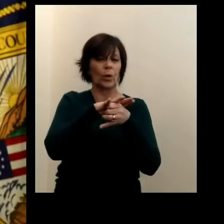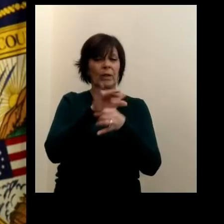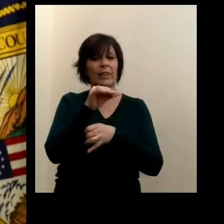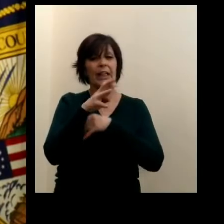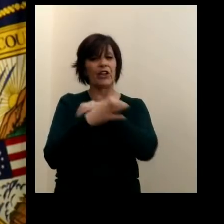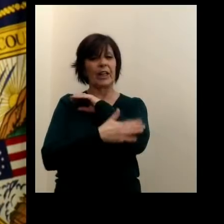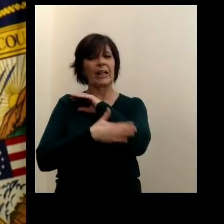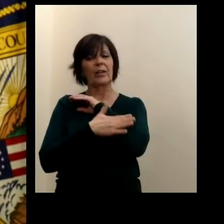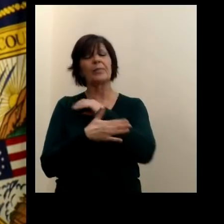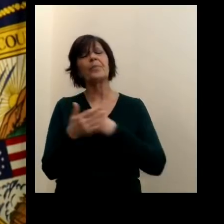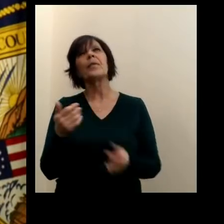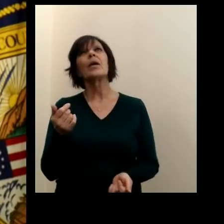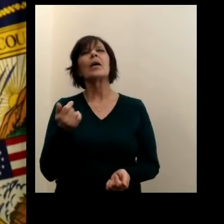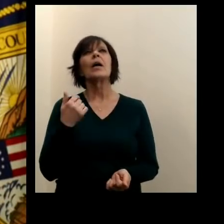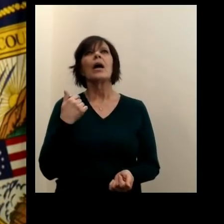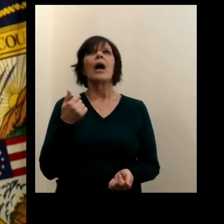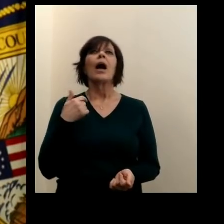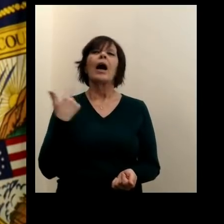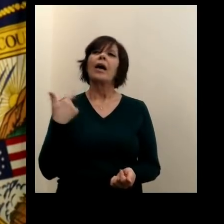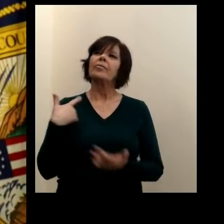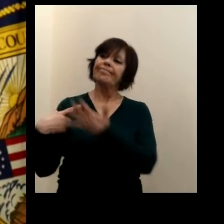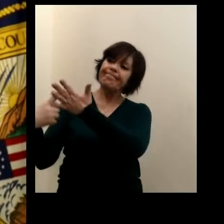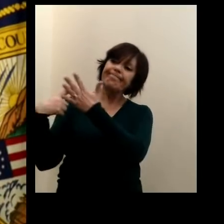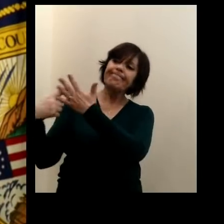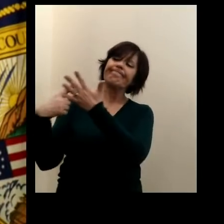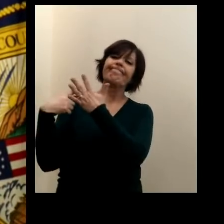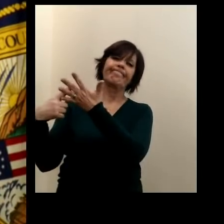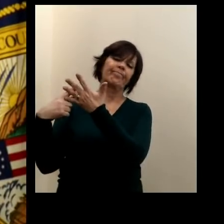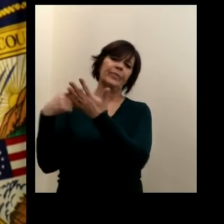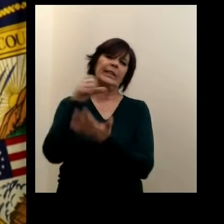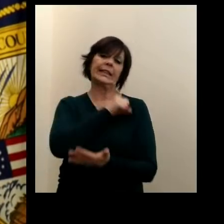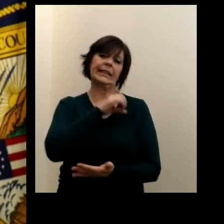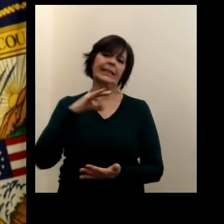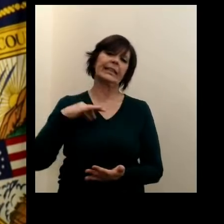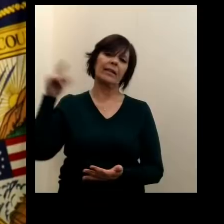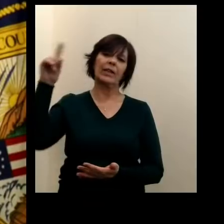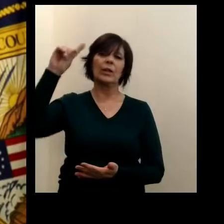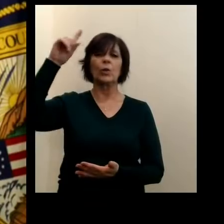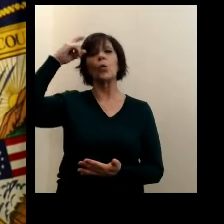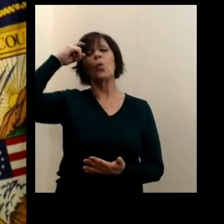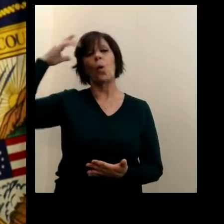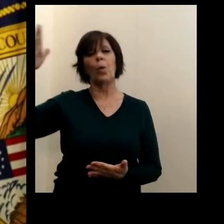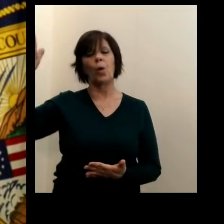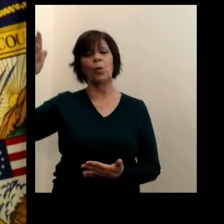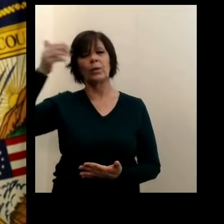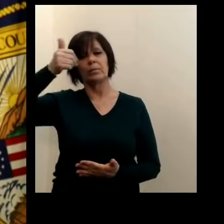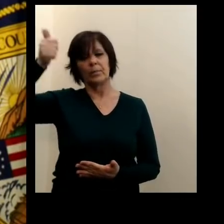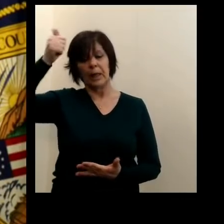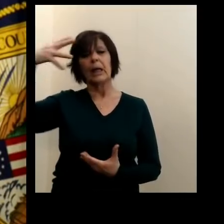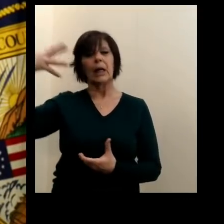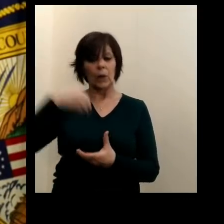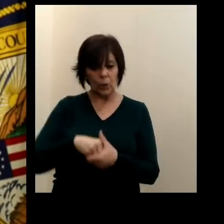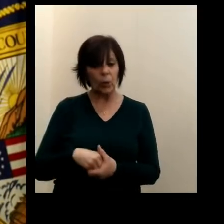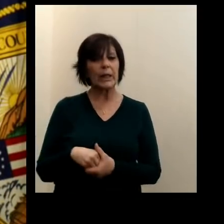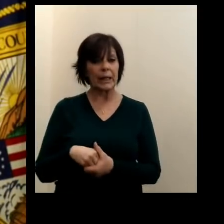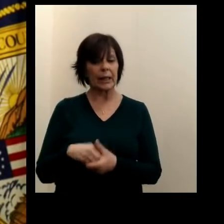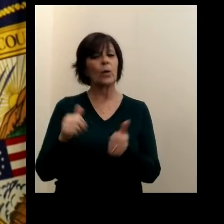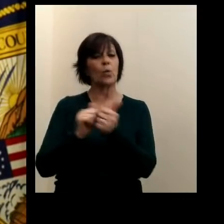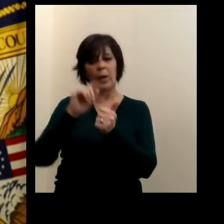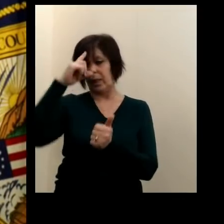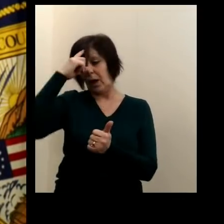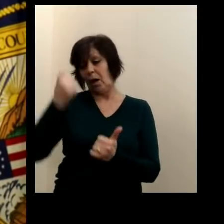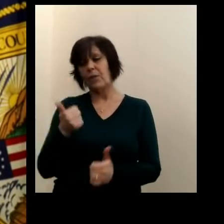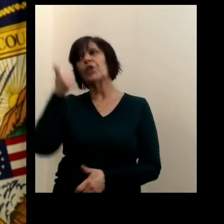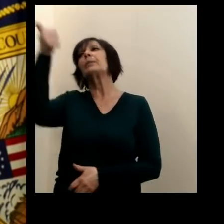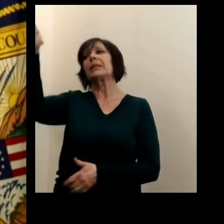last few weeks, I've been communicating with high-level staff members in the Cuomo administration, including over this weekend with the governor